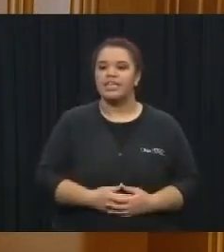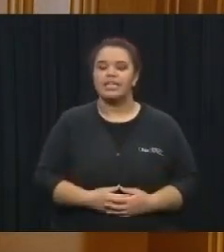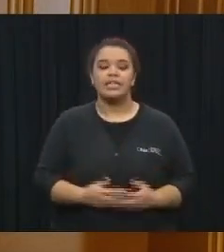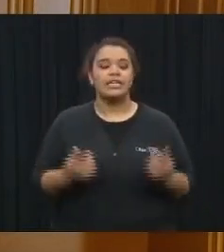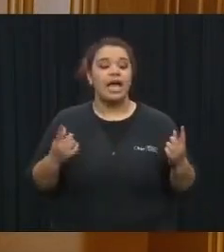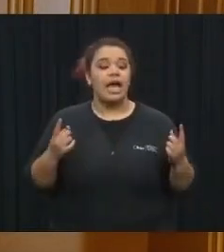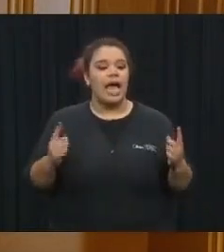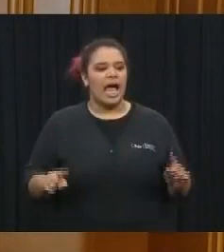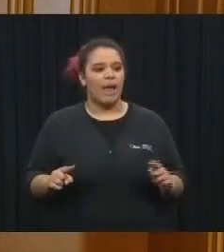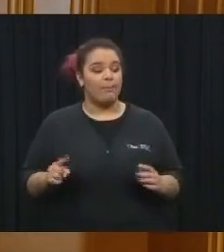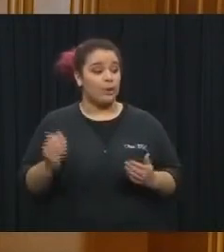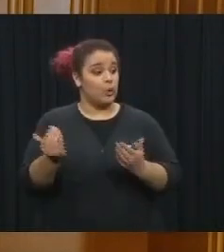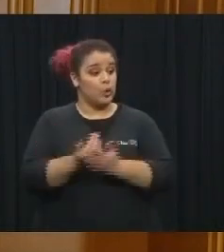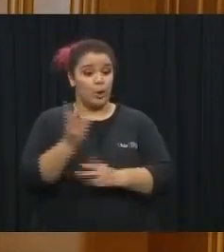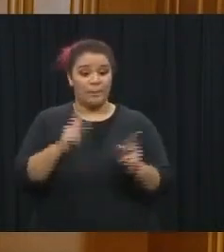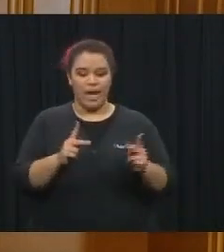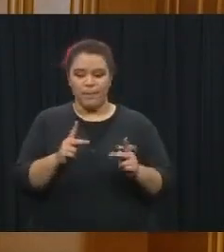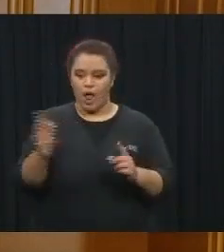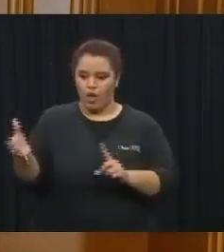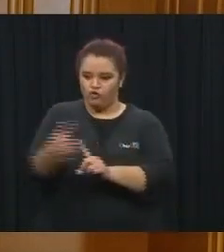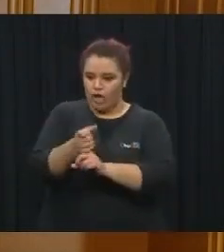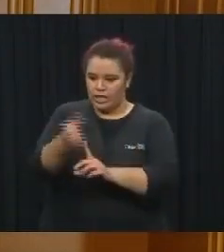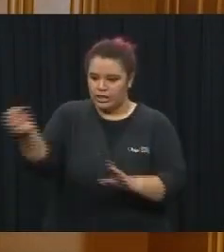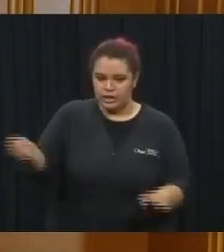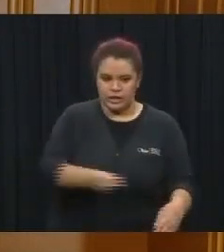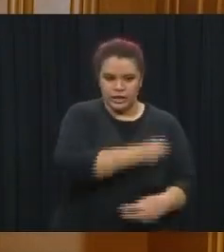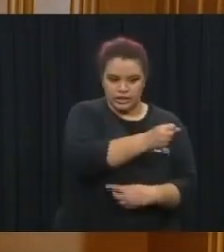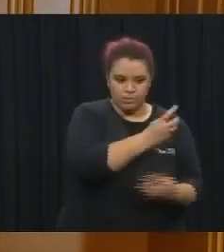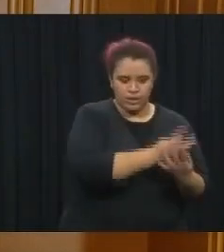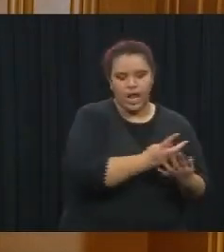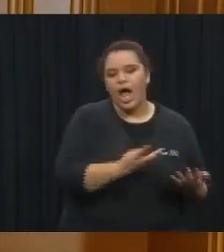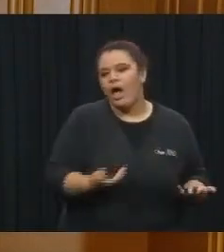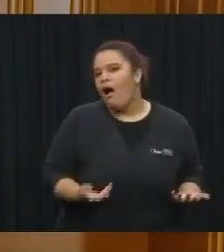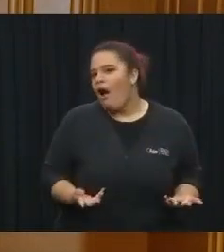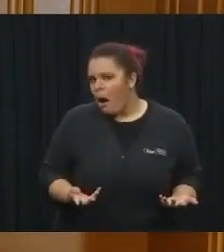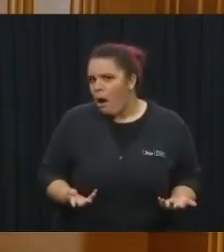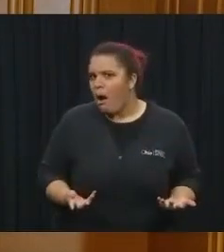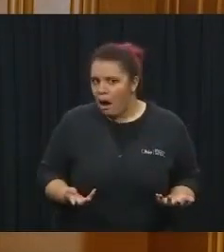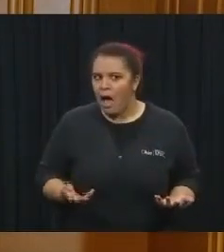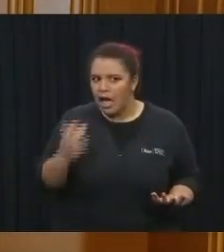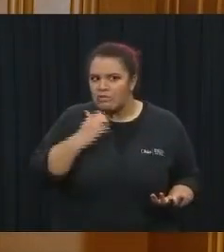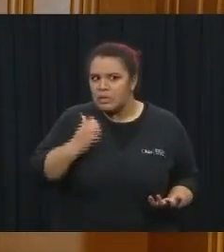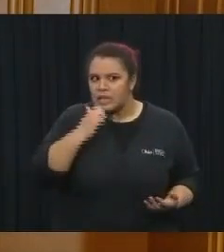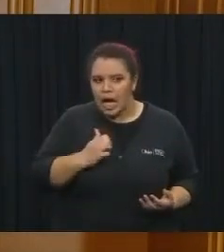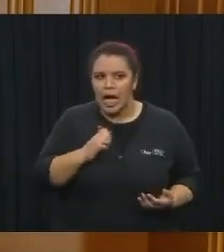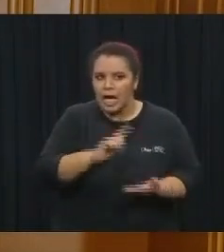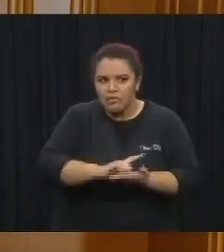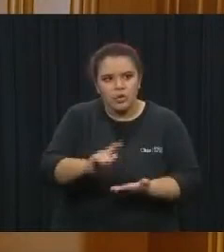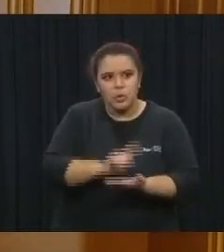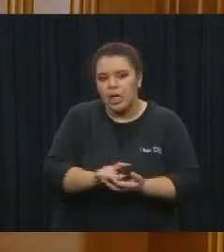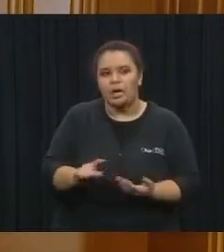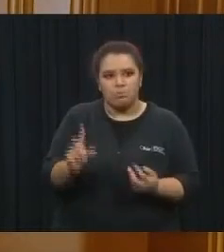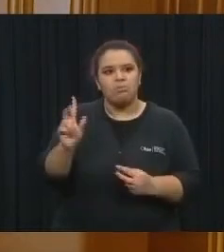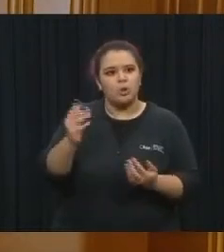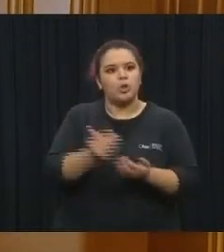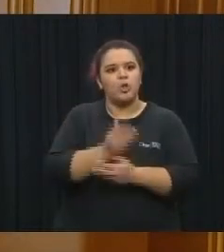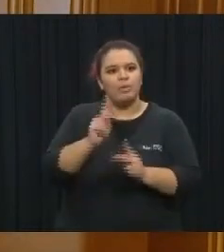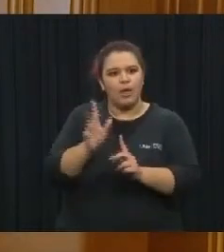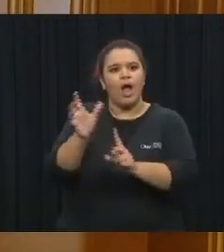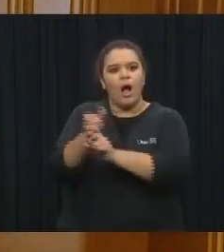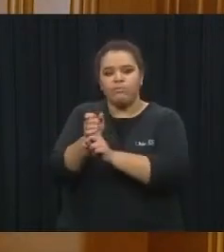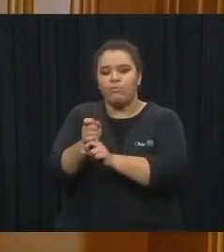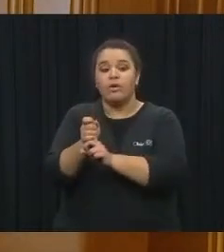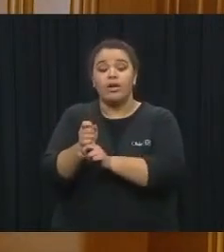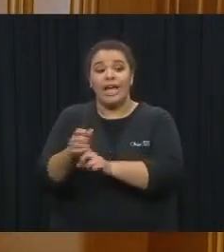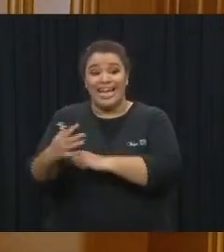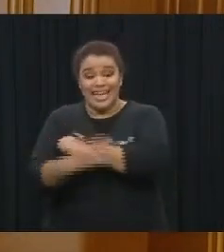coming in to the prison. And of course, every day new people are coming into the prison, or certainly every week new people are coming into the prison, usually from the county